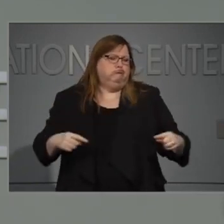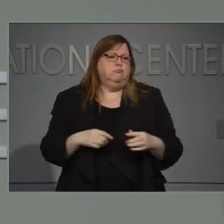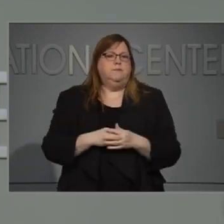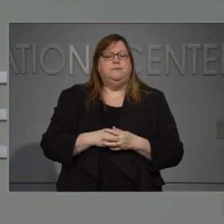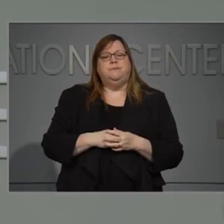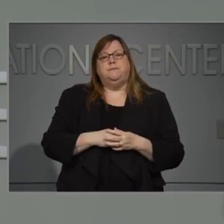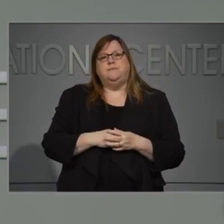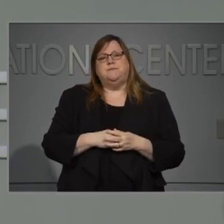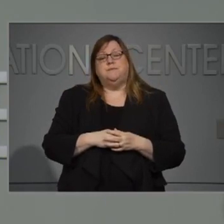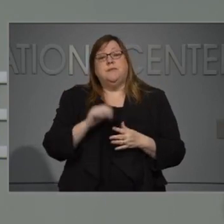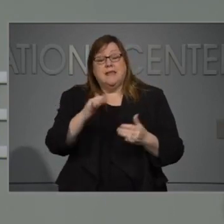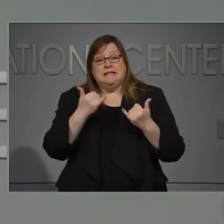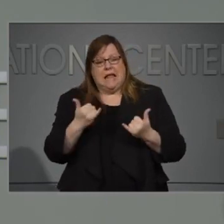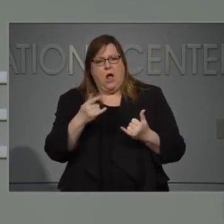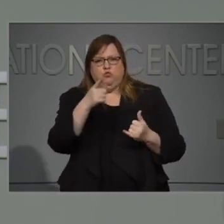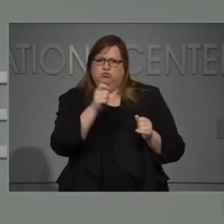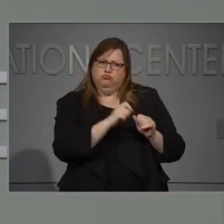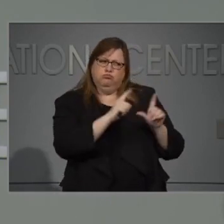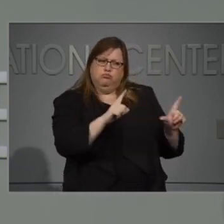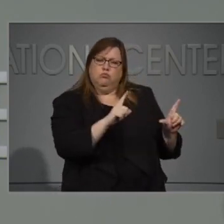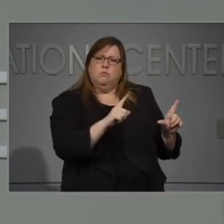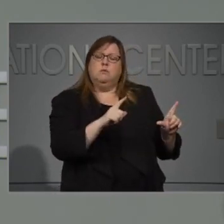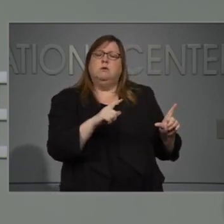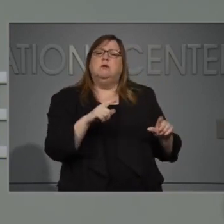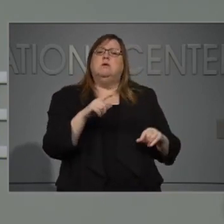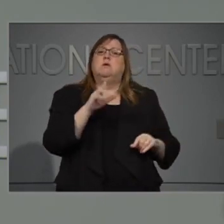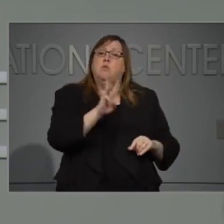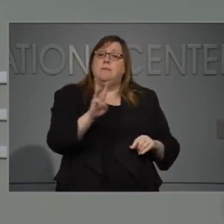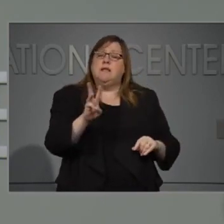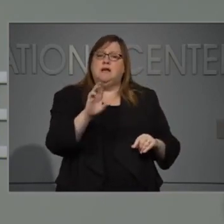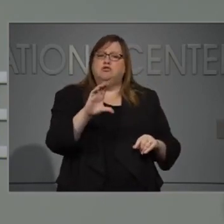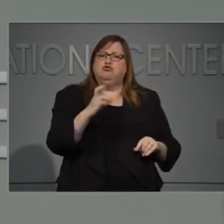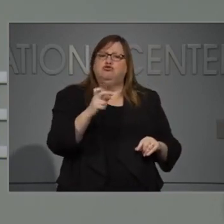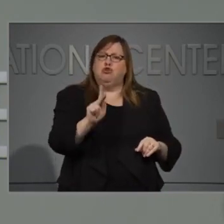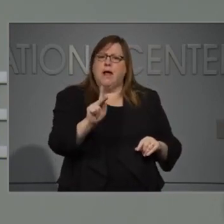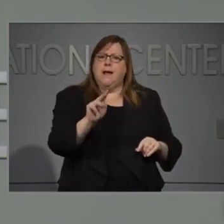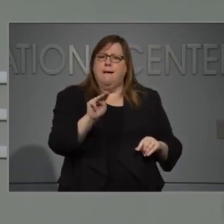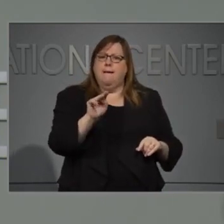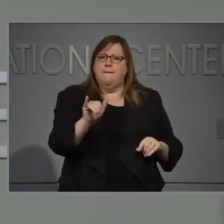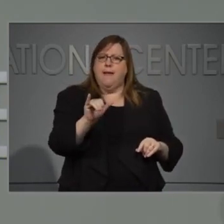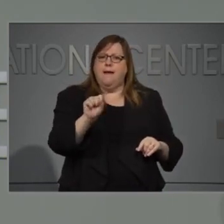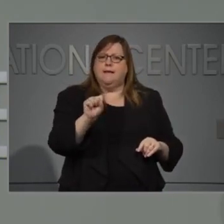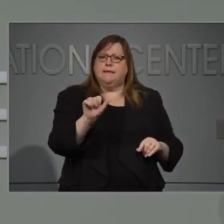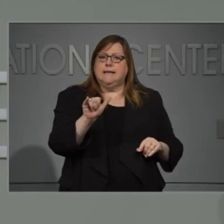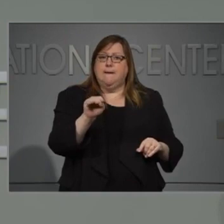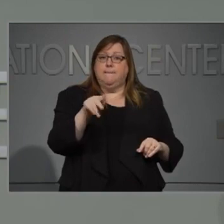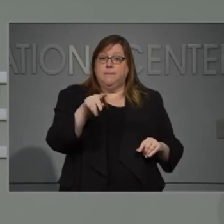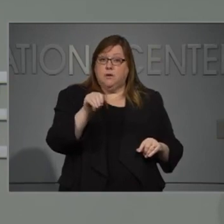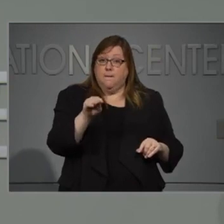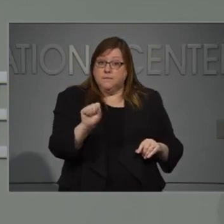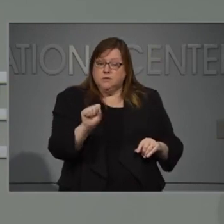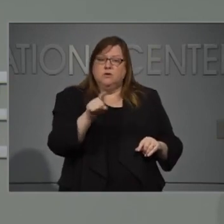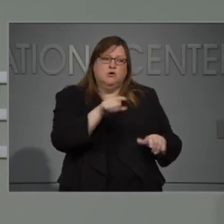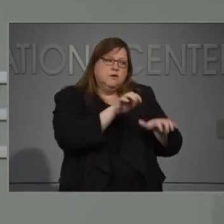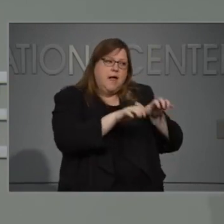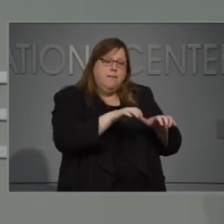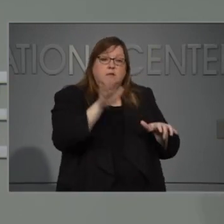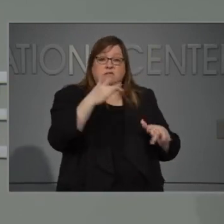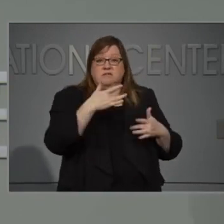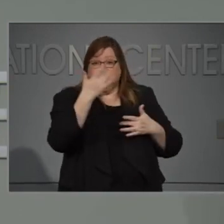now use our Check My Symptoms in either English or Spanish to help you determine if a test is recommended. Thank you.